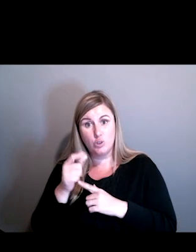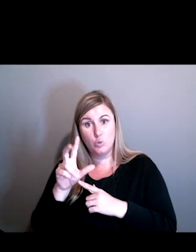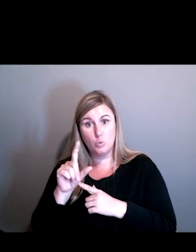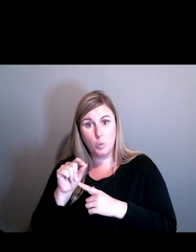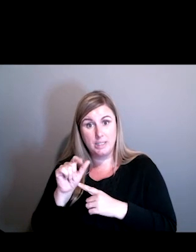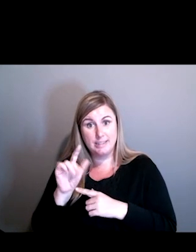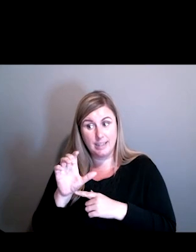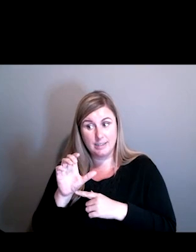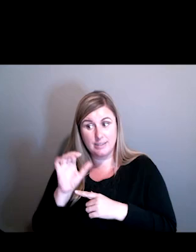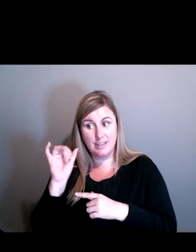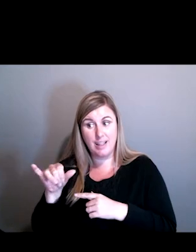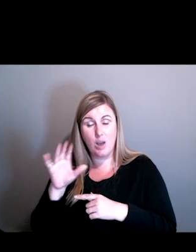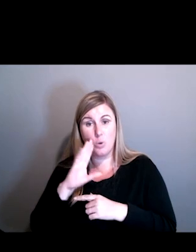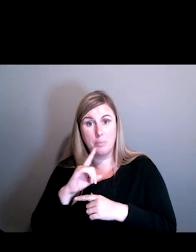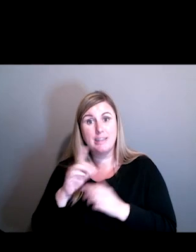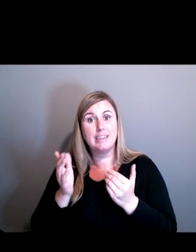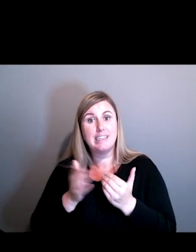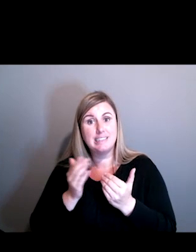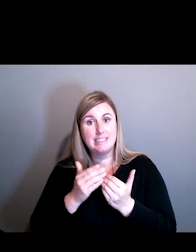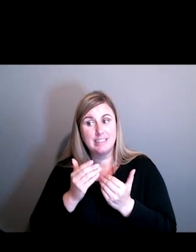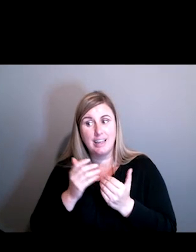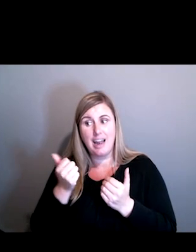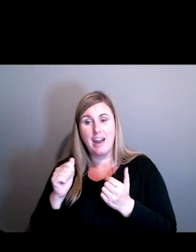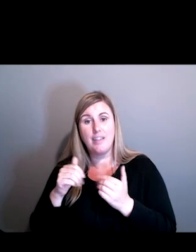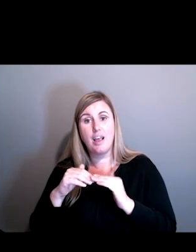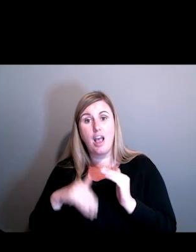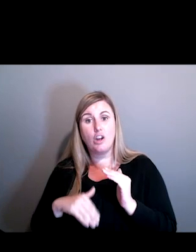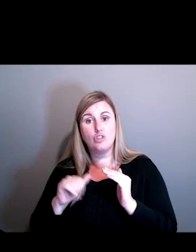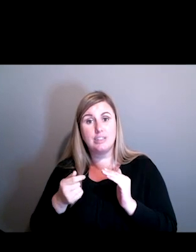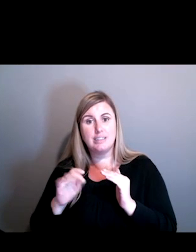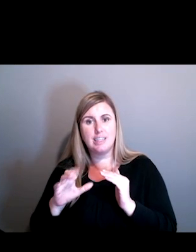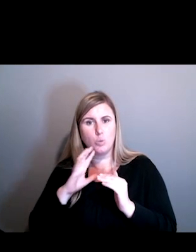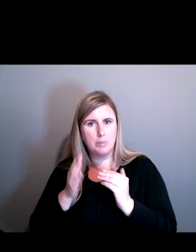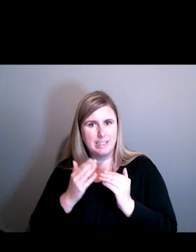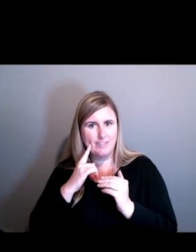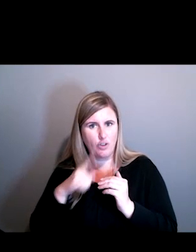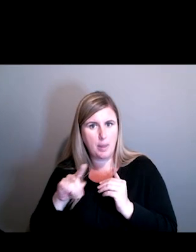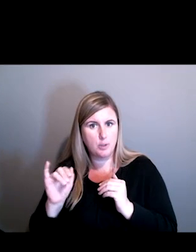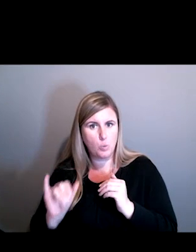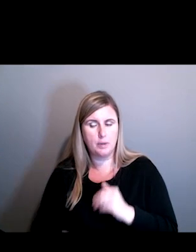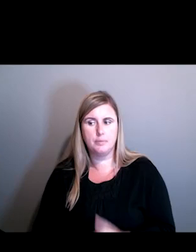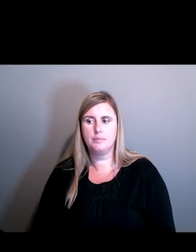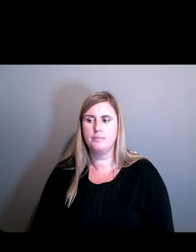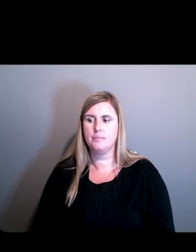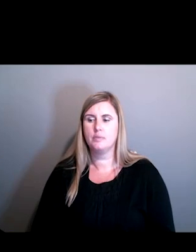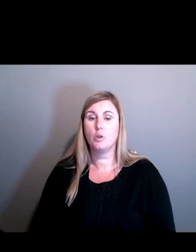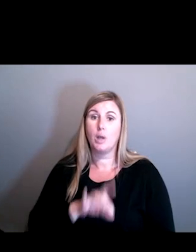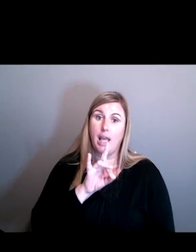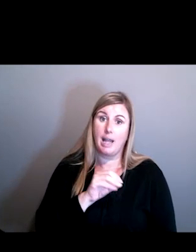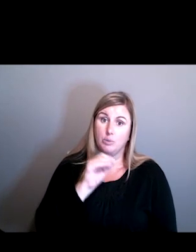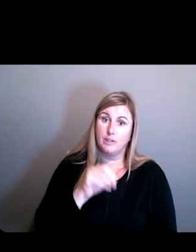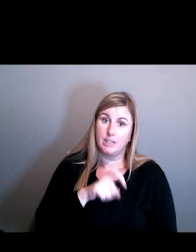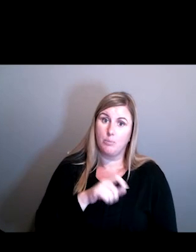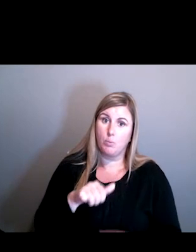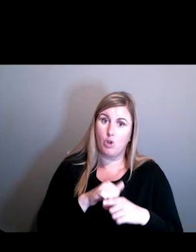seconds, that's going to be easy, and anything under 10 seconds will be easy for them as well. So 80% of the time